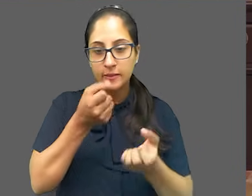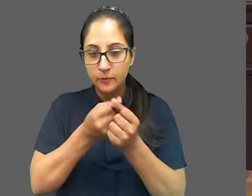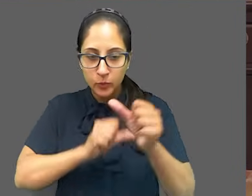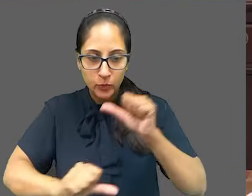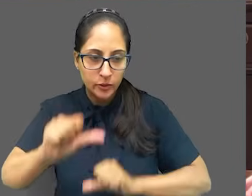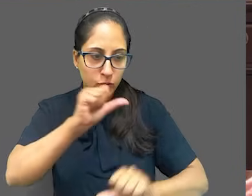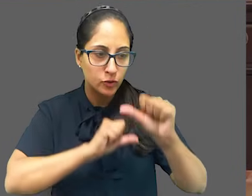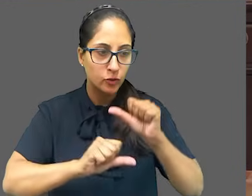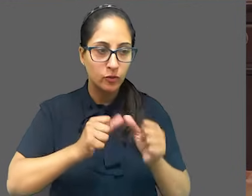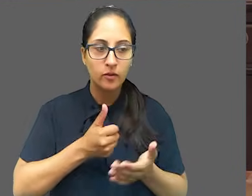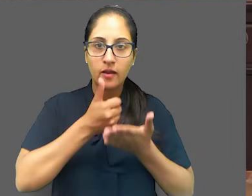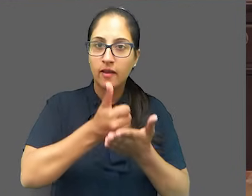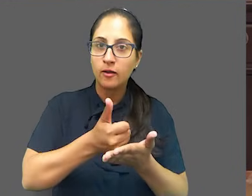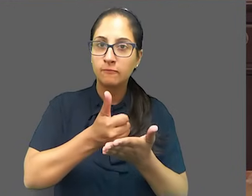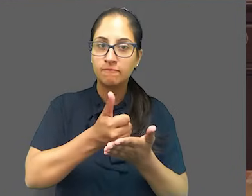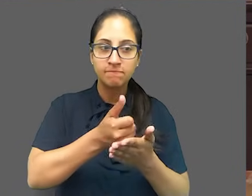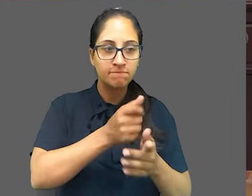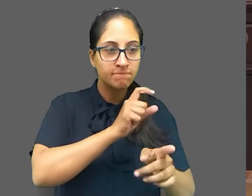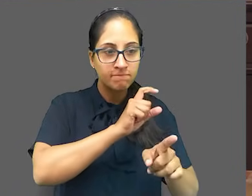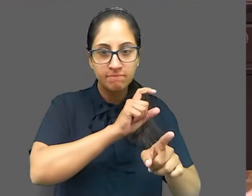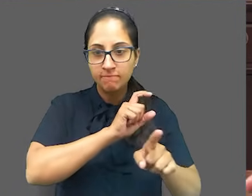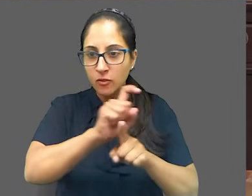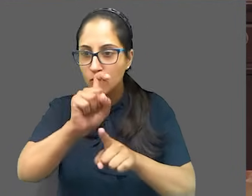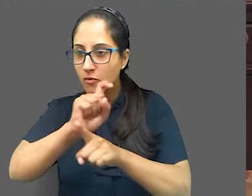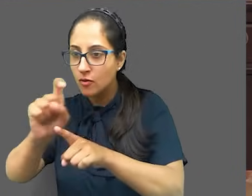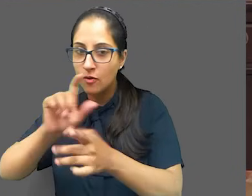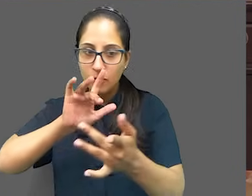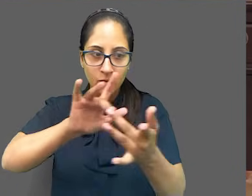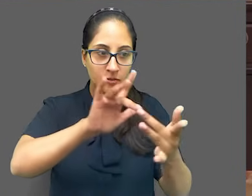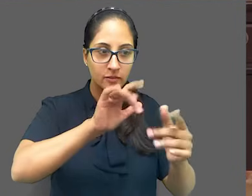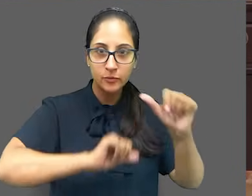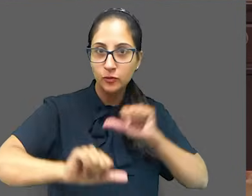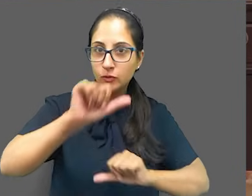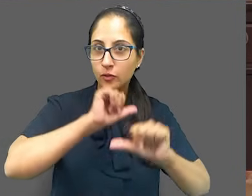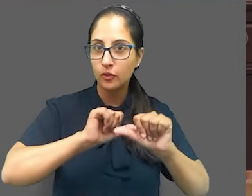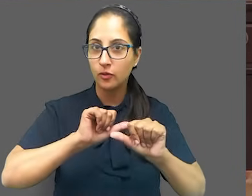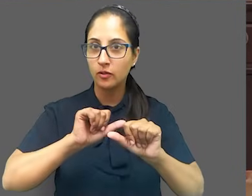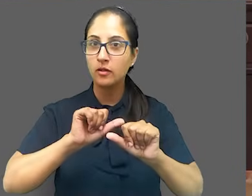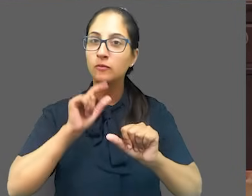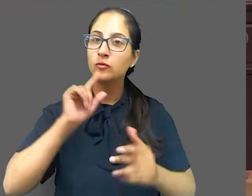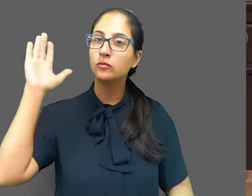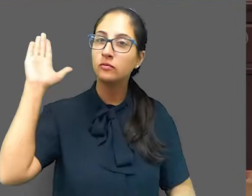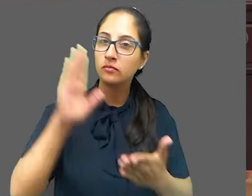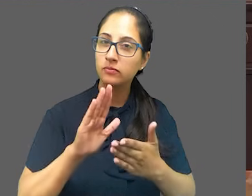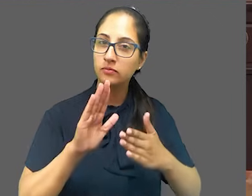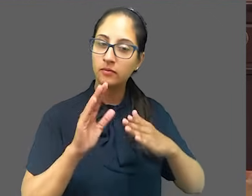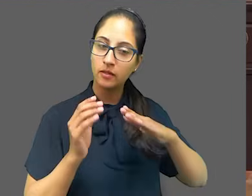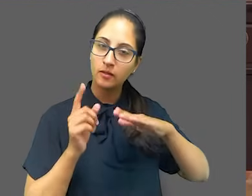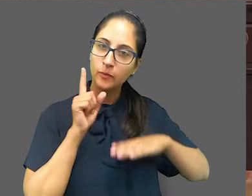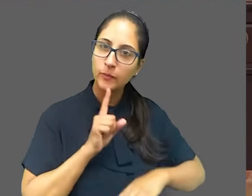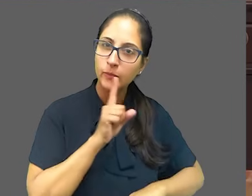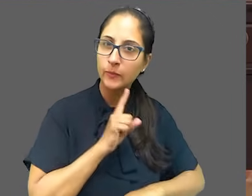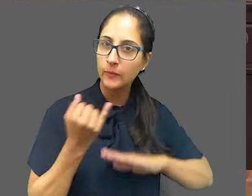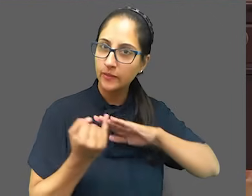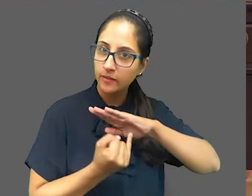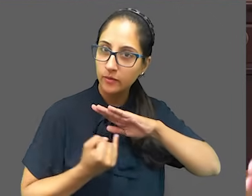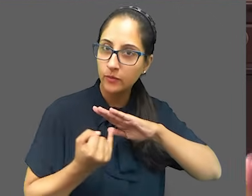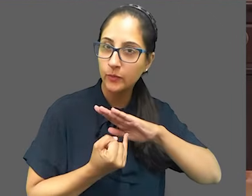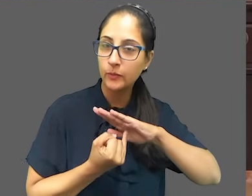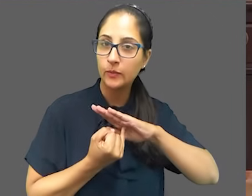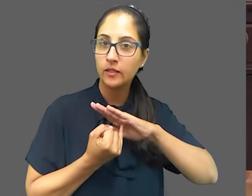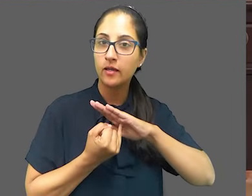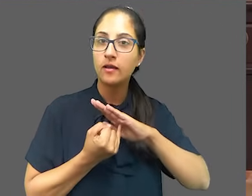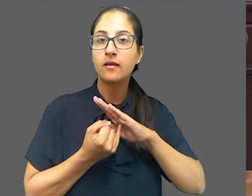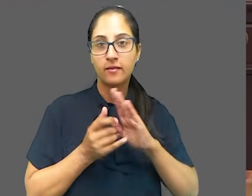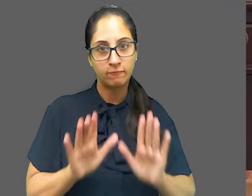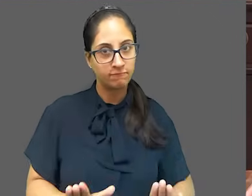safety, combat loneliness, and contribute time and resources to strengthen the community have been